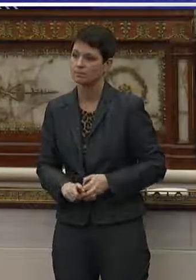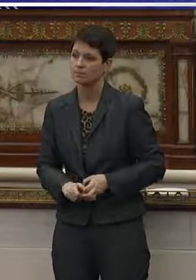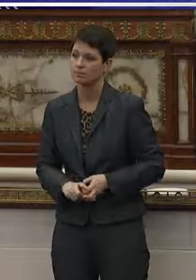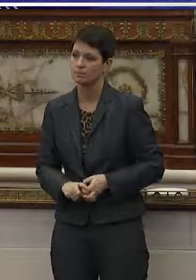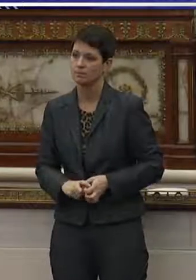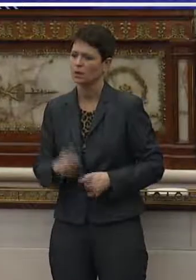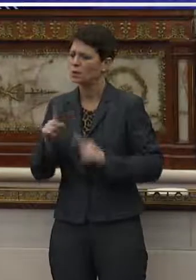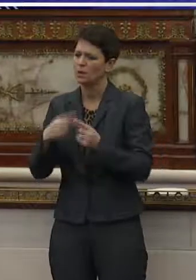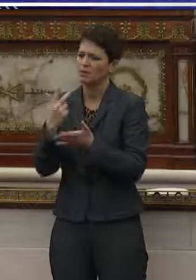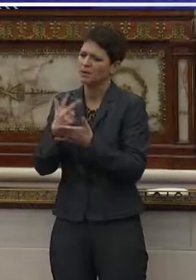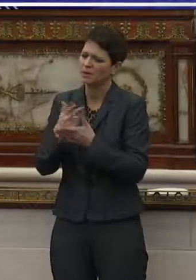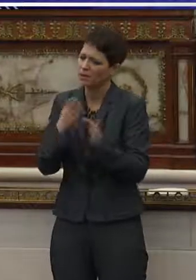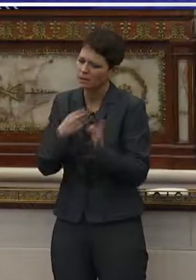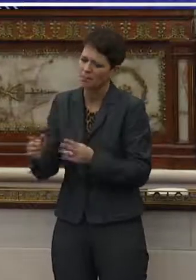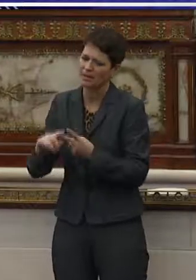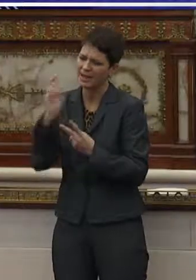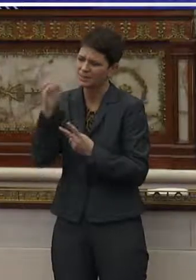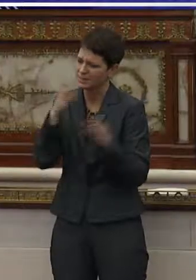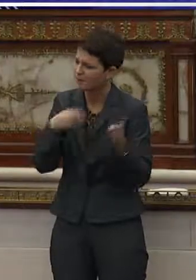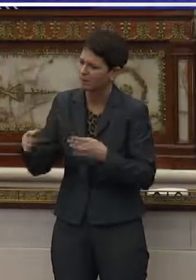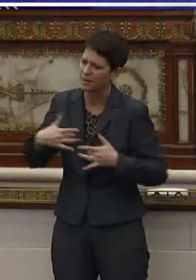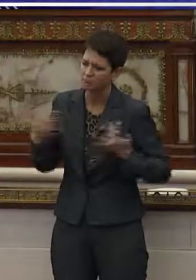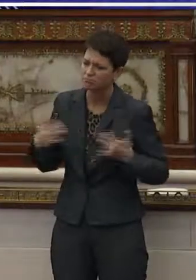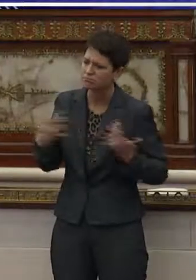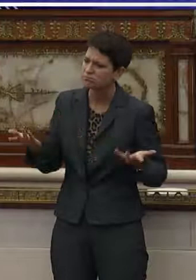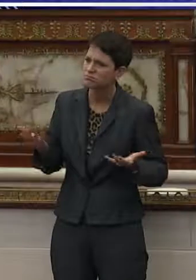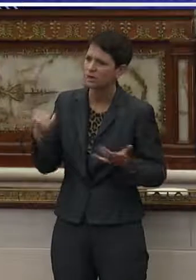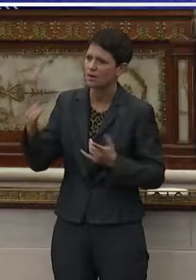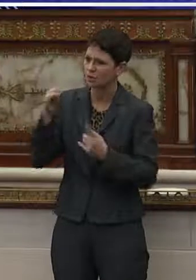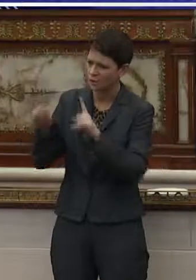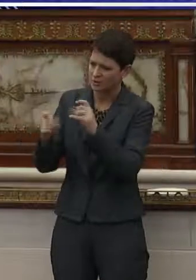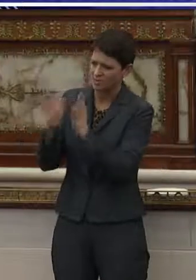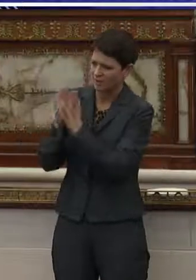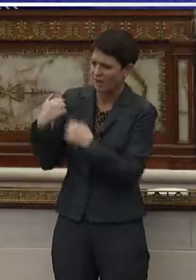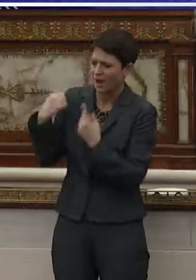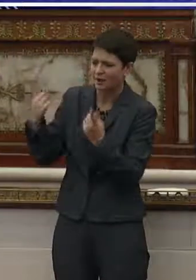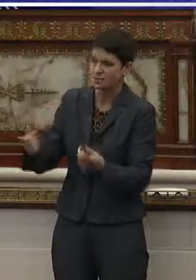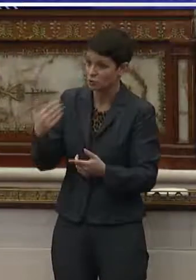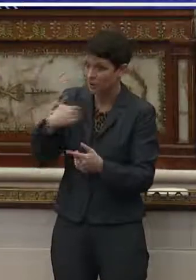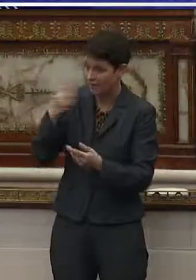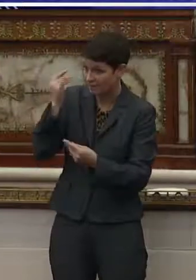What about the parking plan or SEPTA plan or any other questions I've asked?